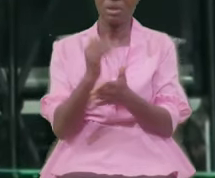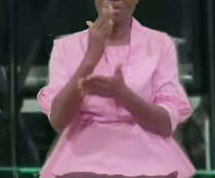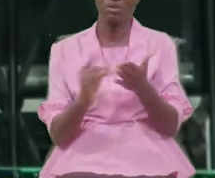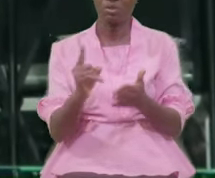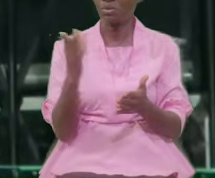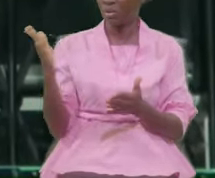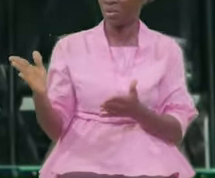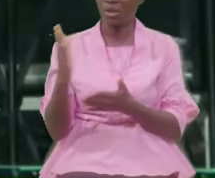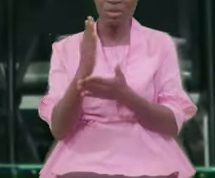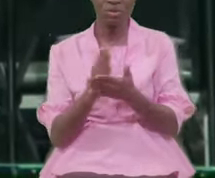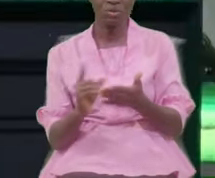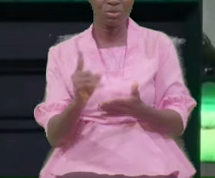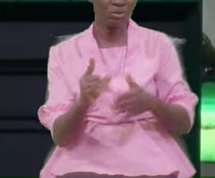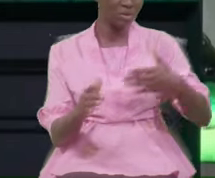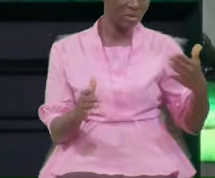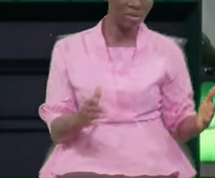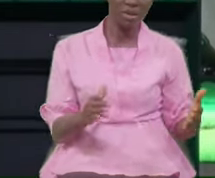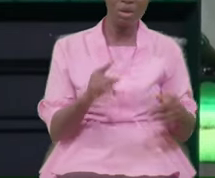but Wala